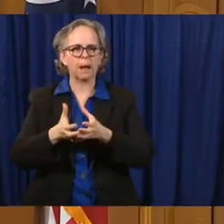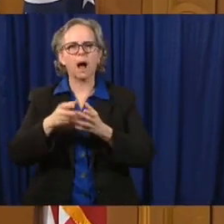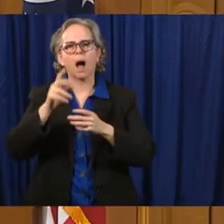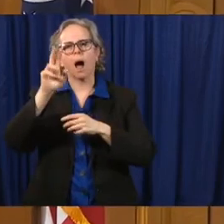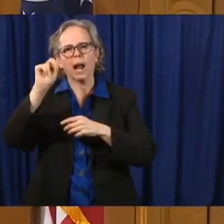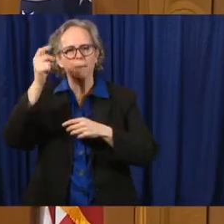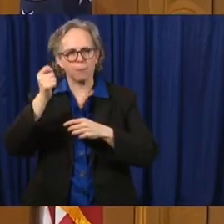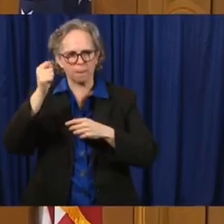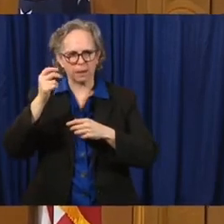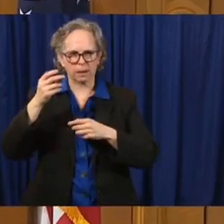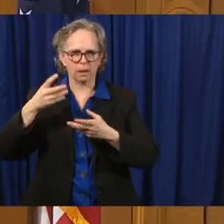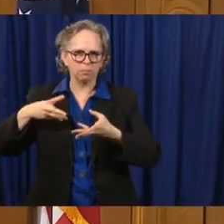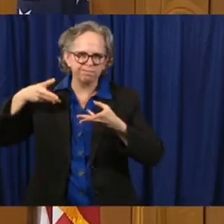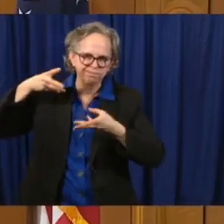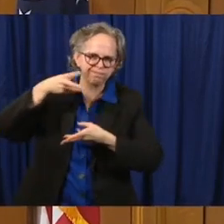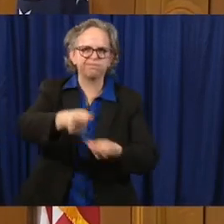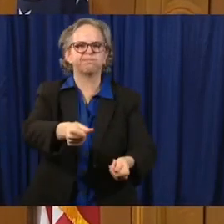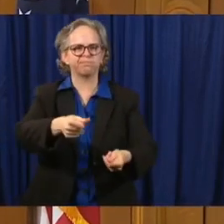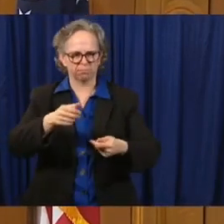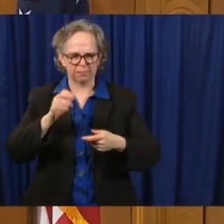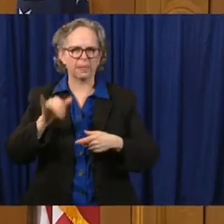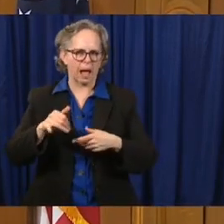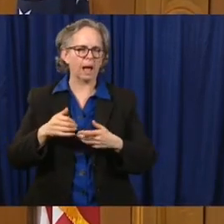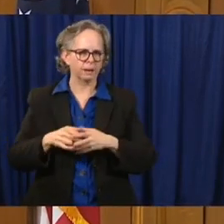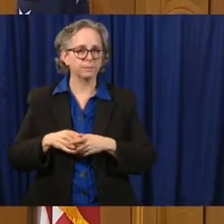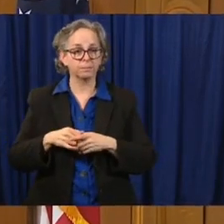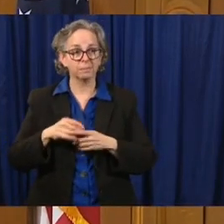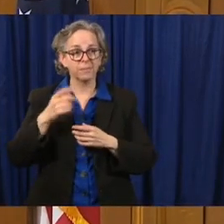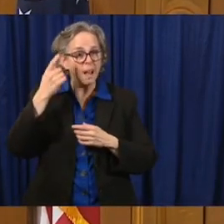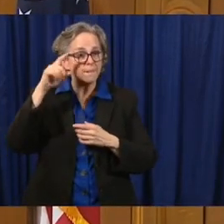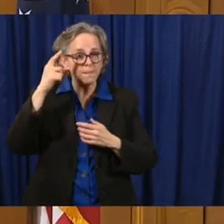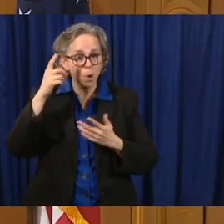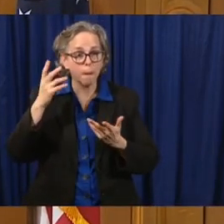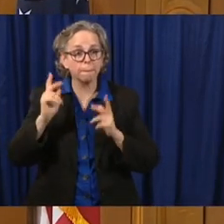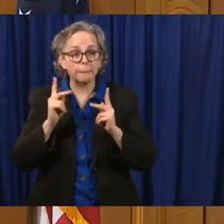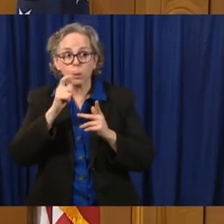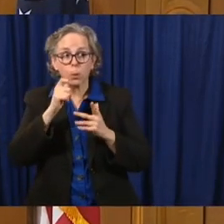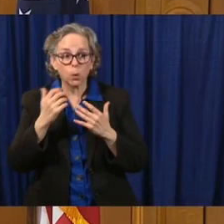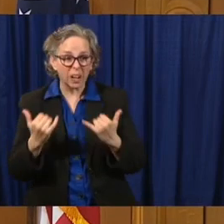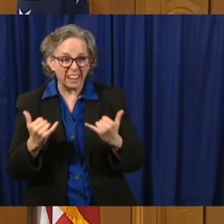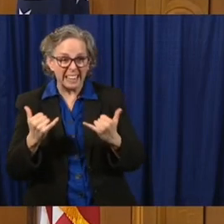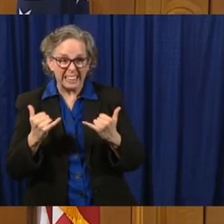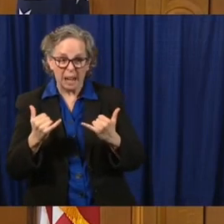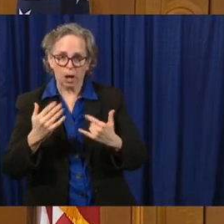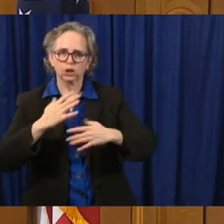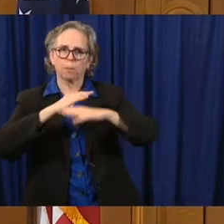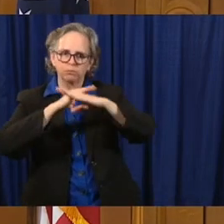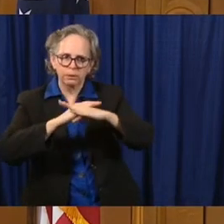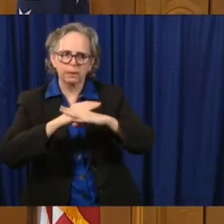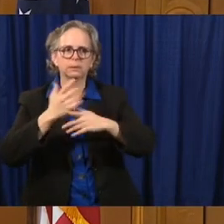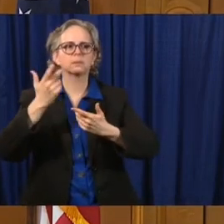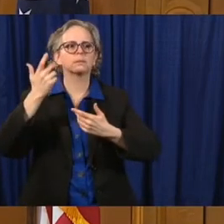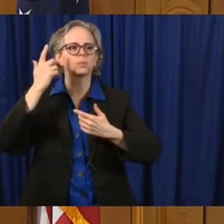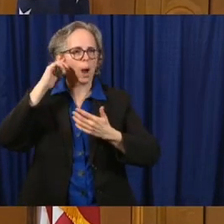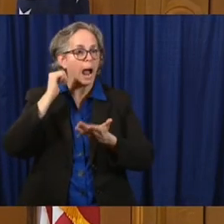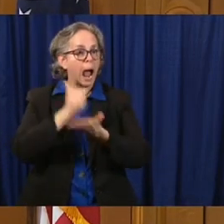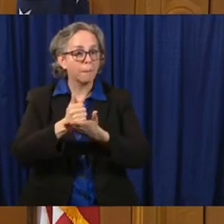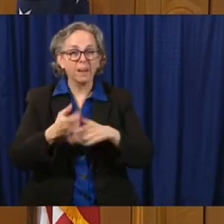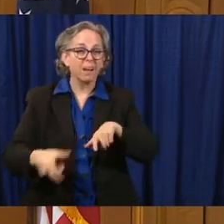currently receiving unemployment insurance benefits to receive an additional $600 per